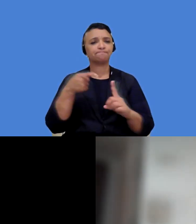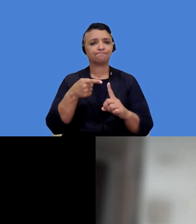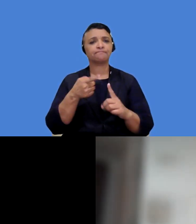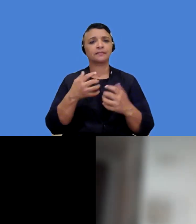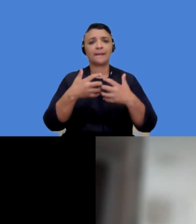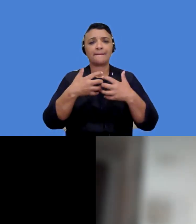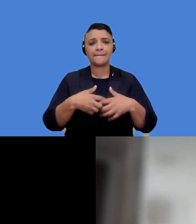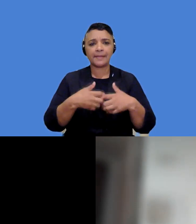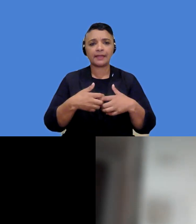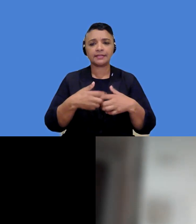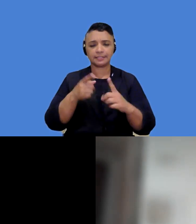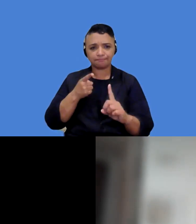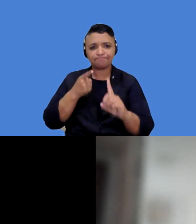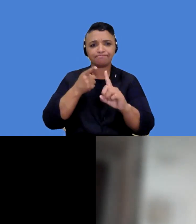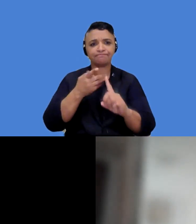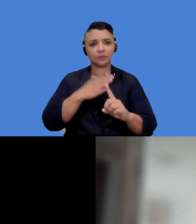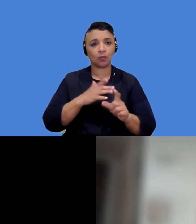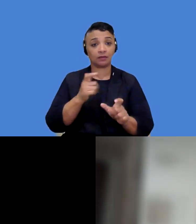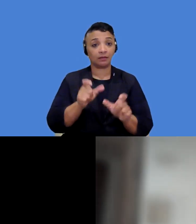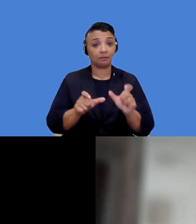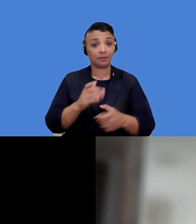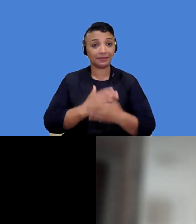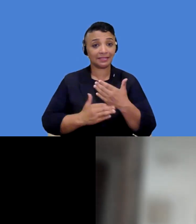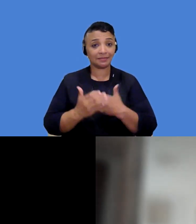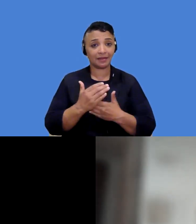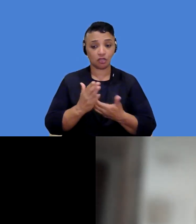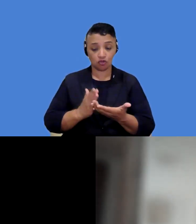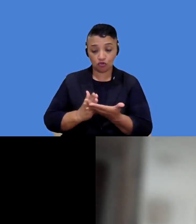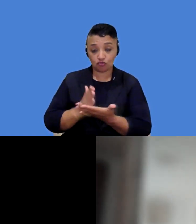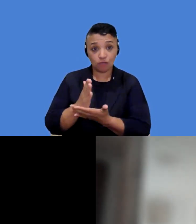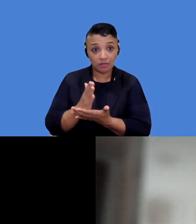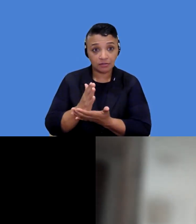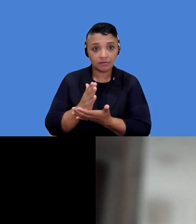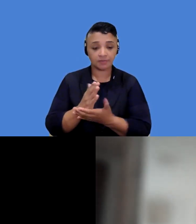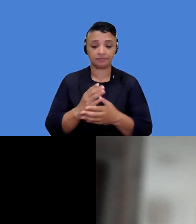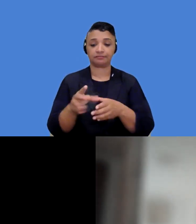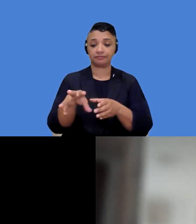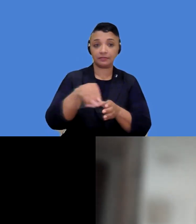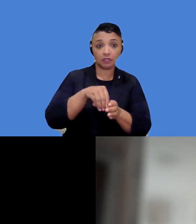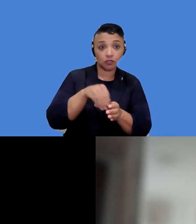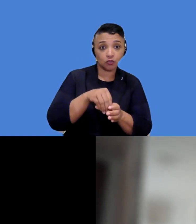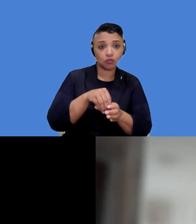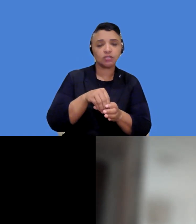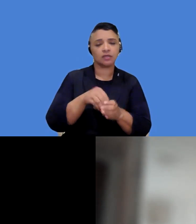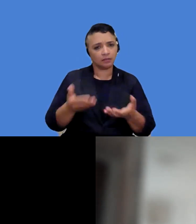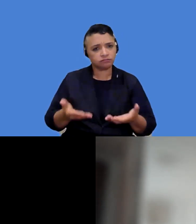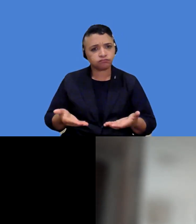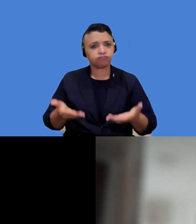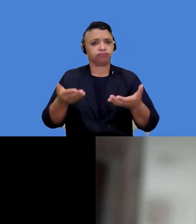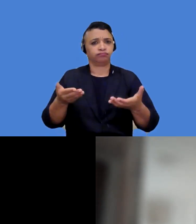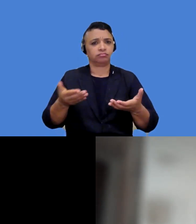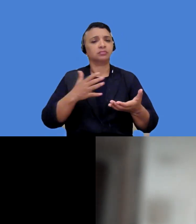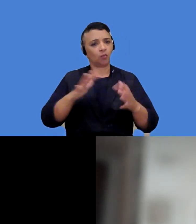the rights and the level of inclusion of persons with disabilities around